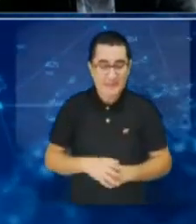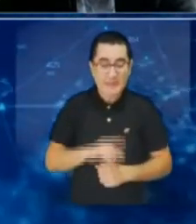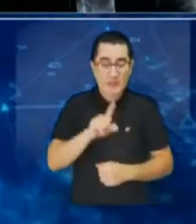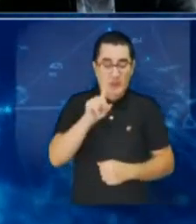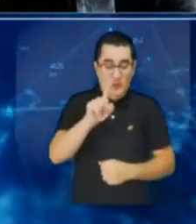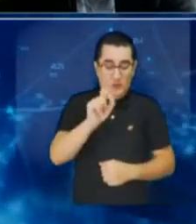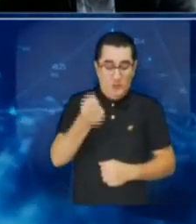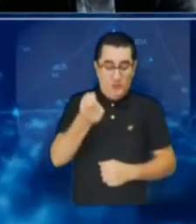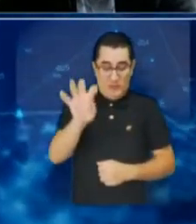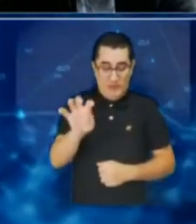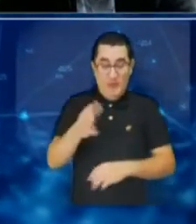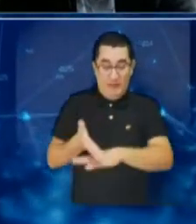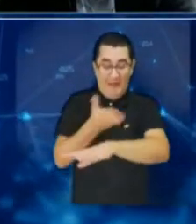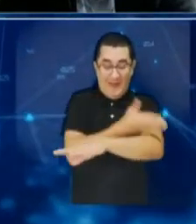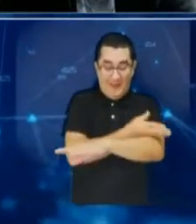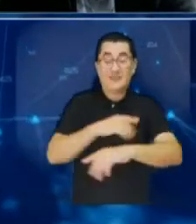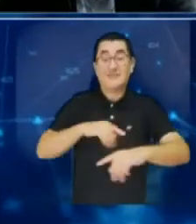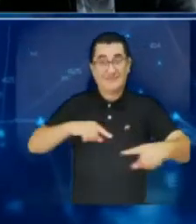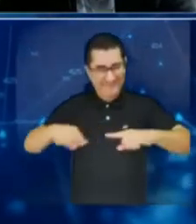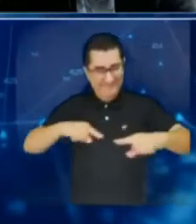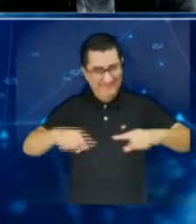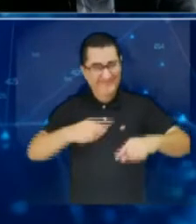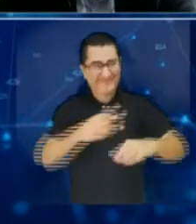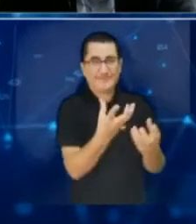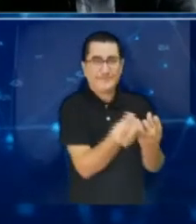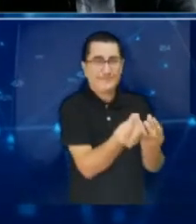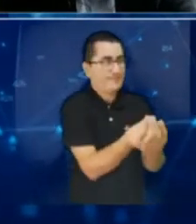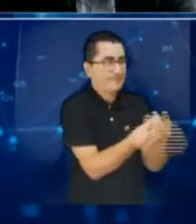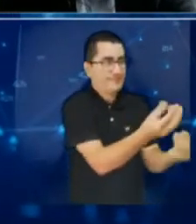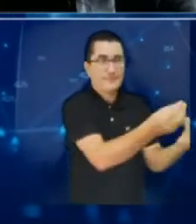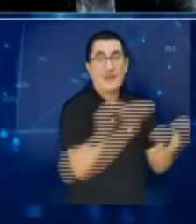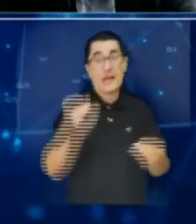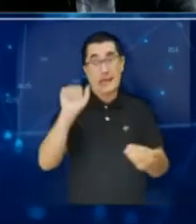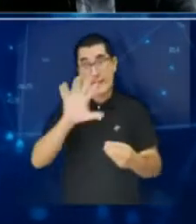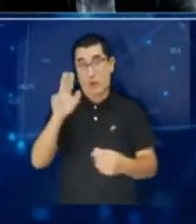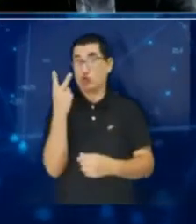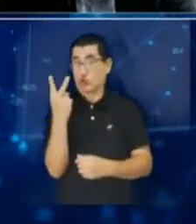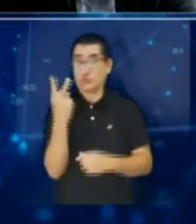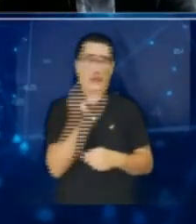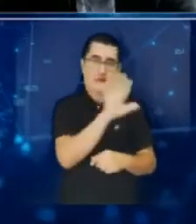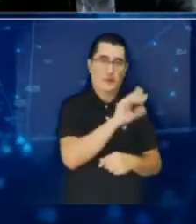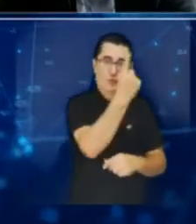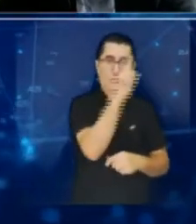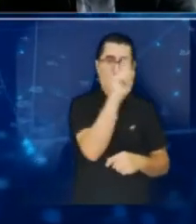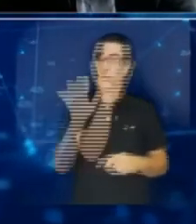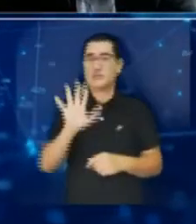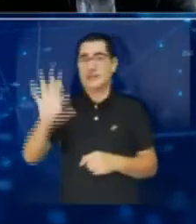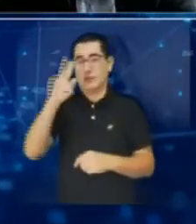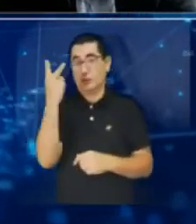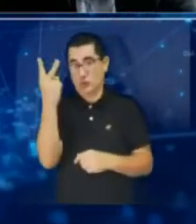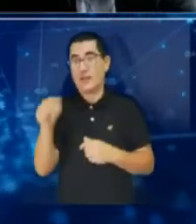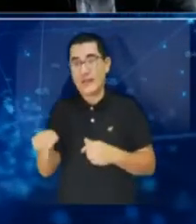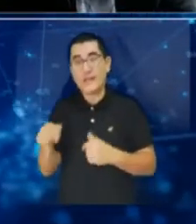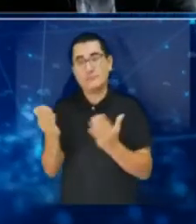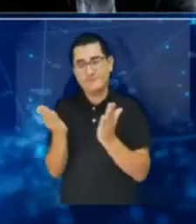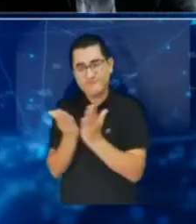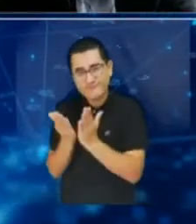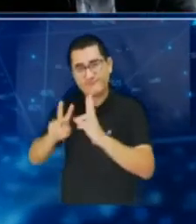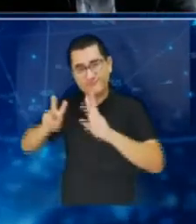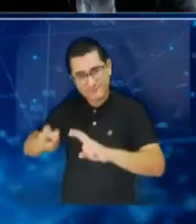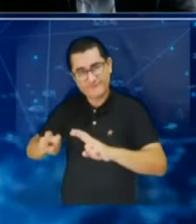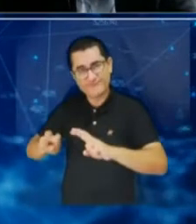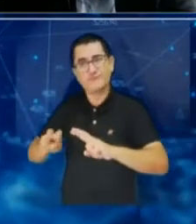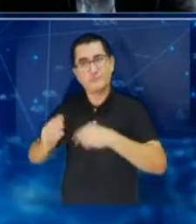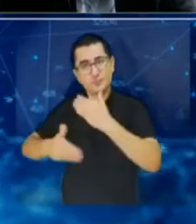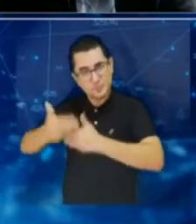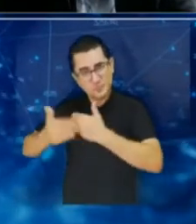satellite, our region included this point only for region two. The intention is to carry out studies with